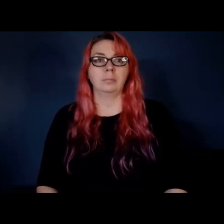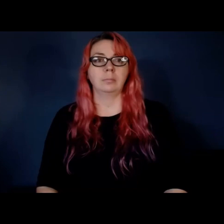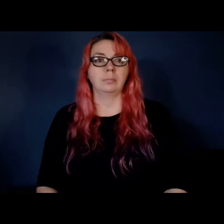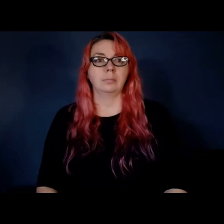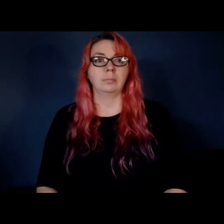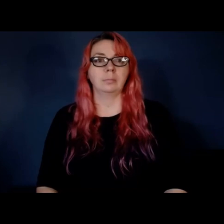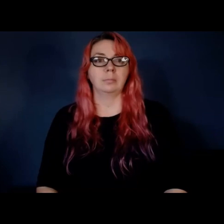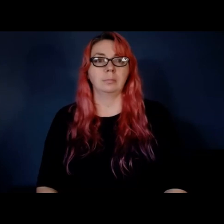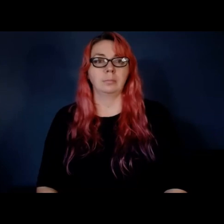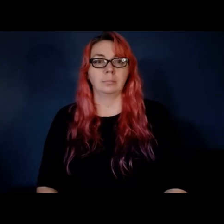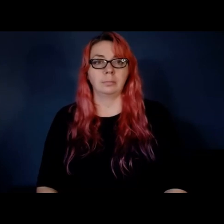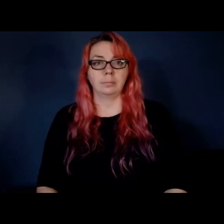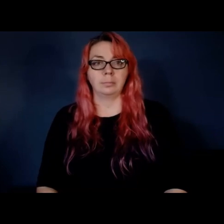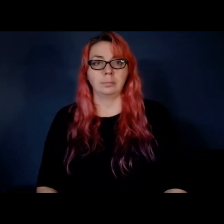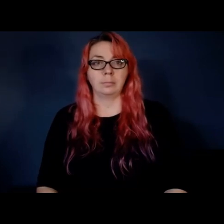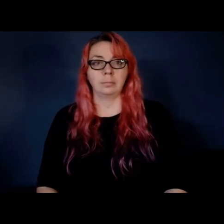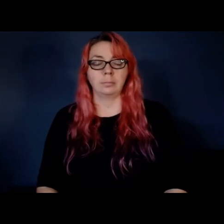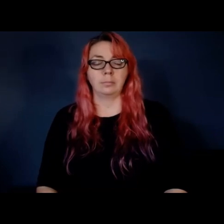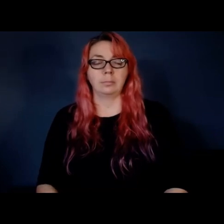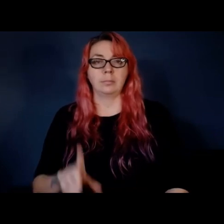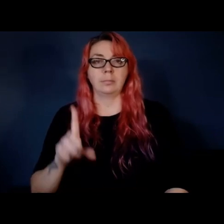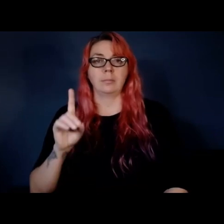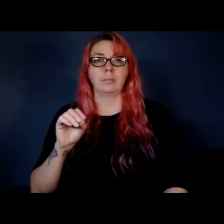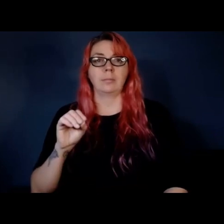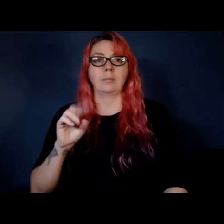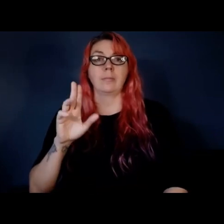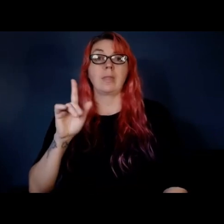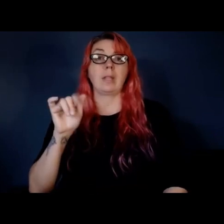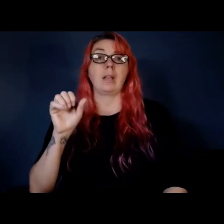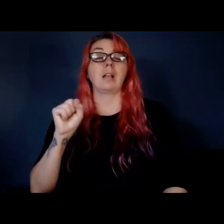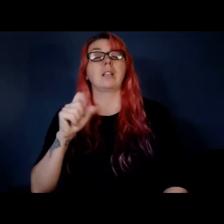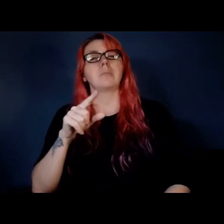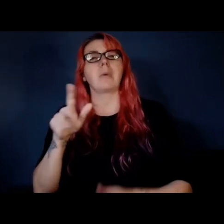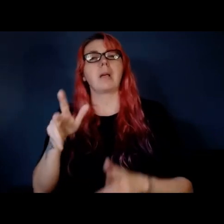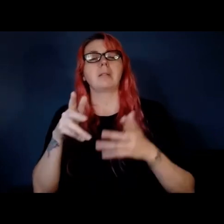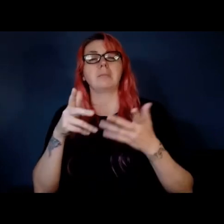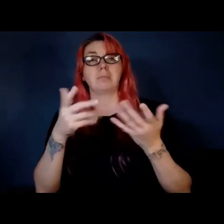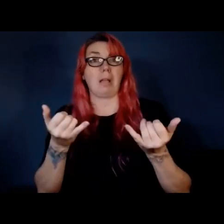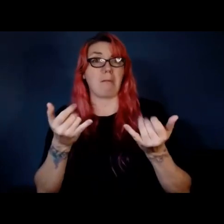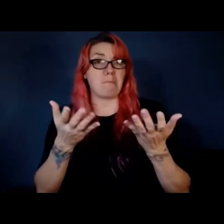So let's just leave a bit of space for any comments in the chat about the video. So,